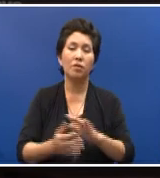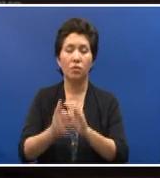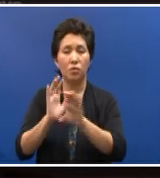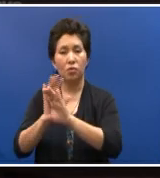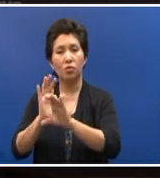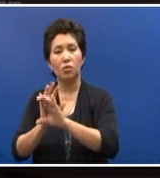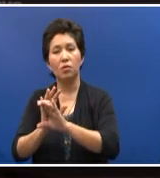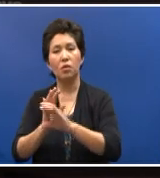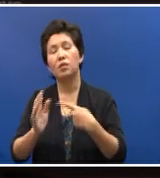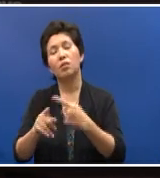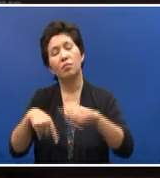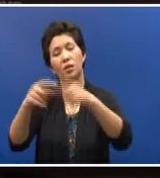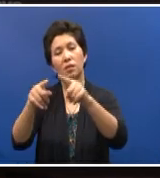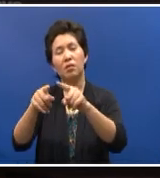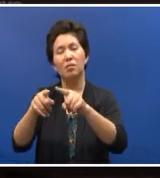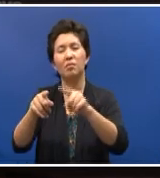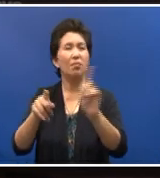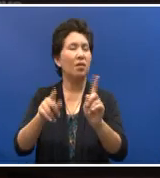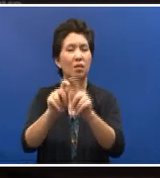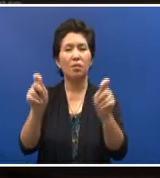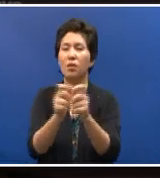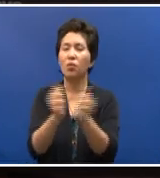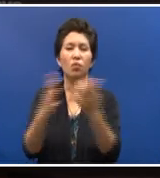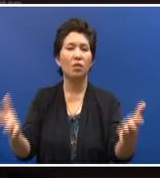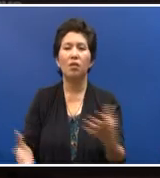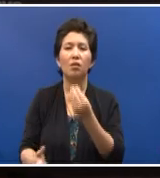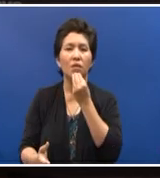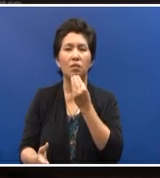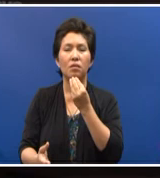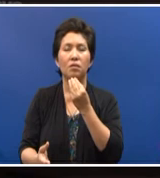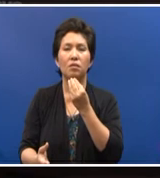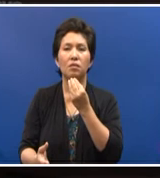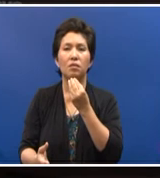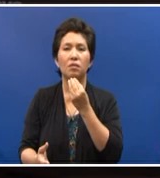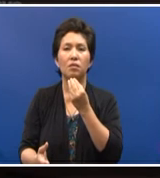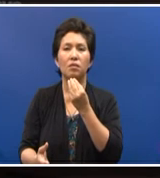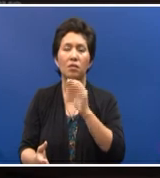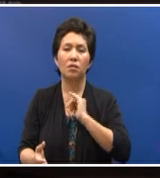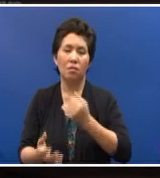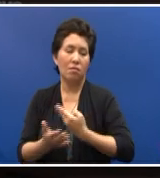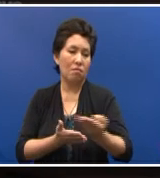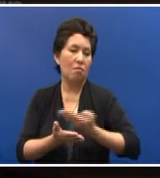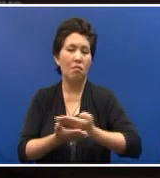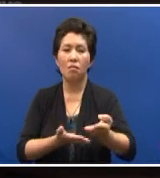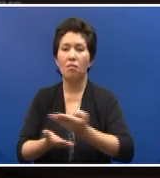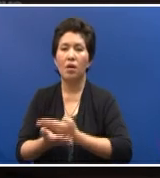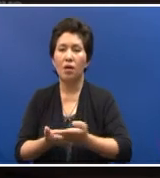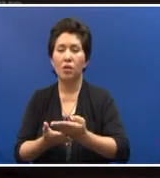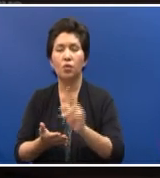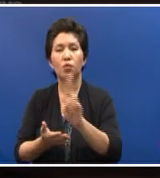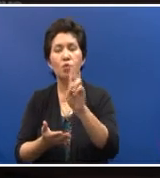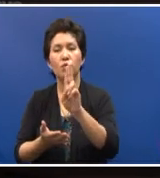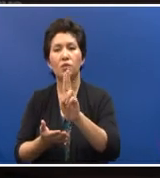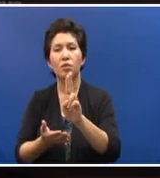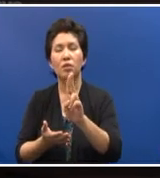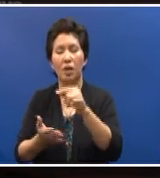when we want to go somewhere to get food, we need to have our wallet, our purse, we need to have our money, even credit cards. Okay, so those